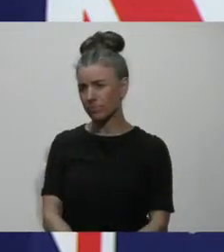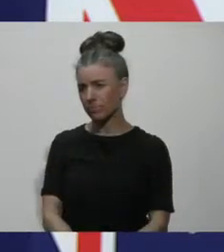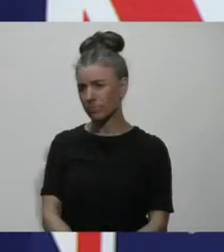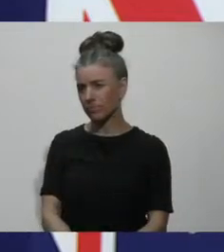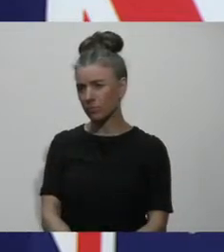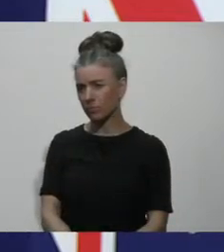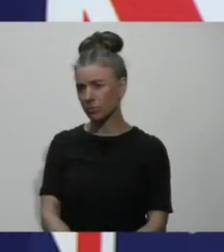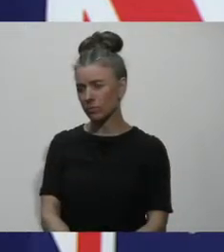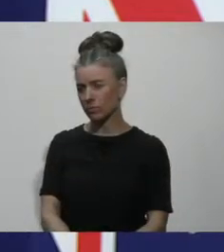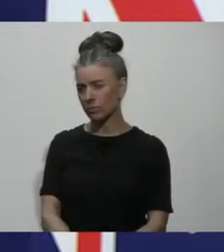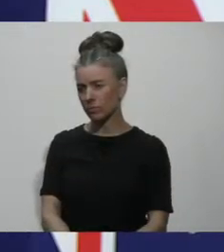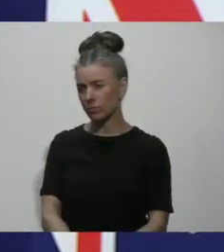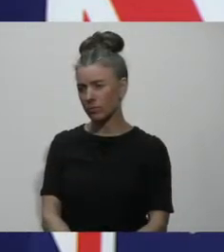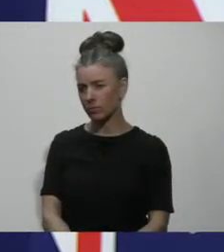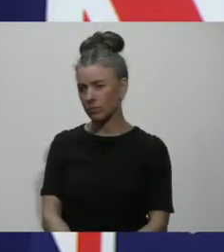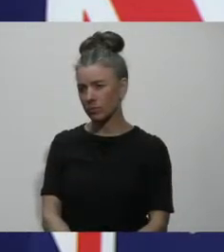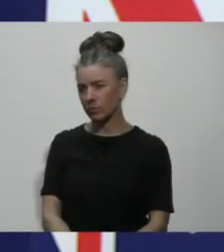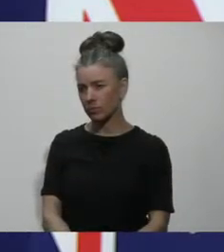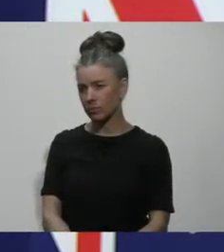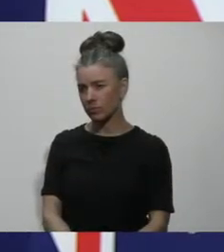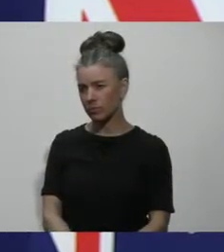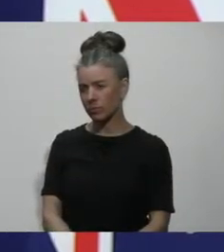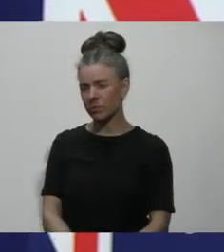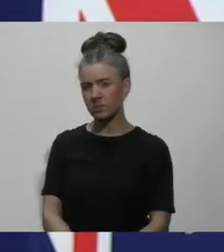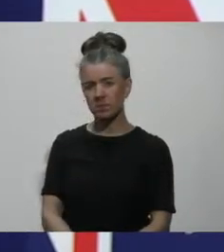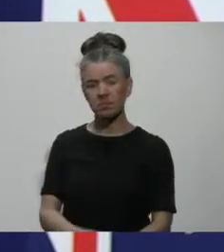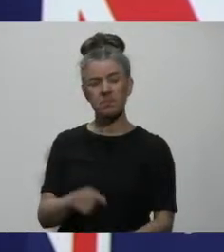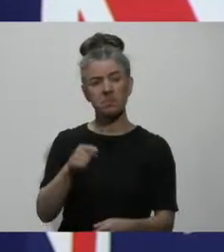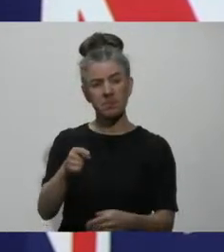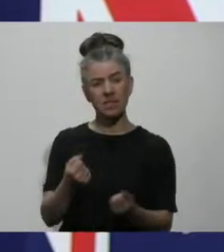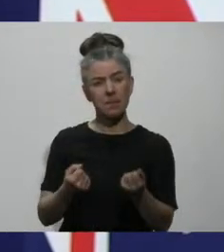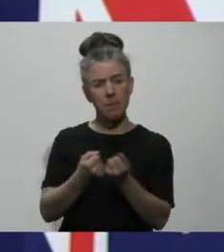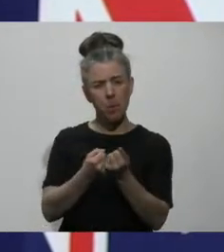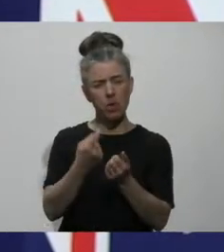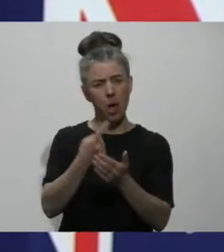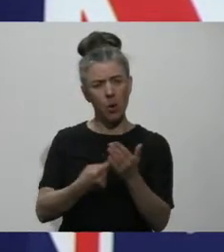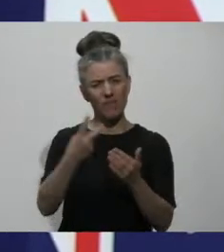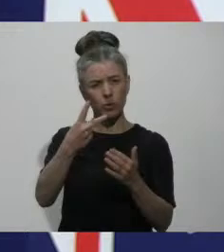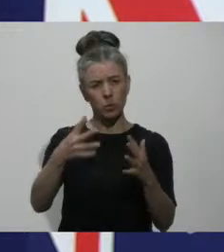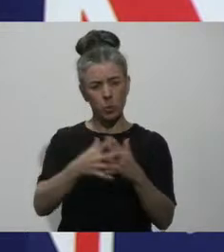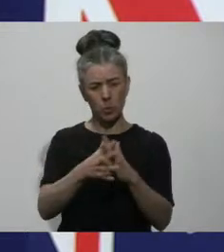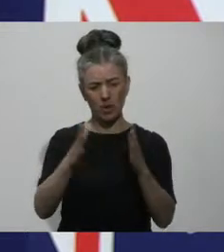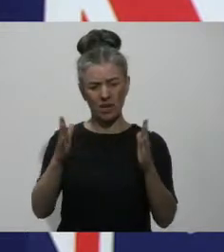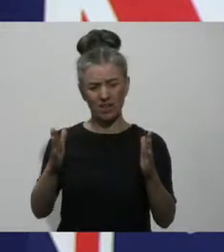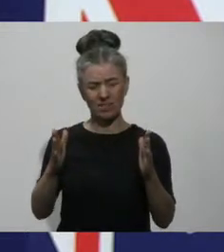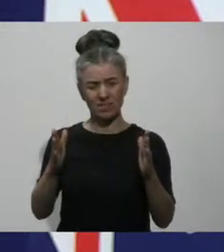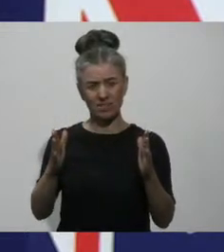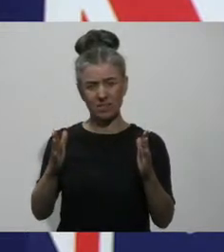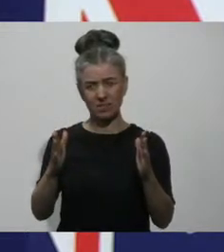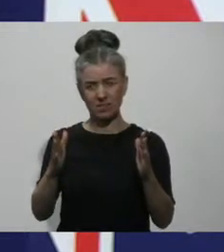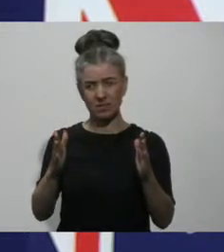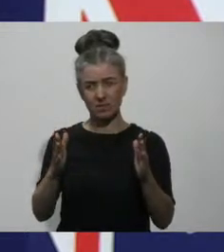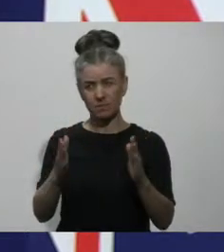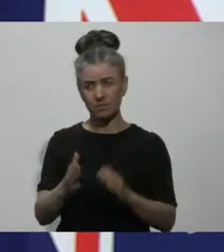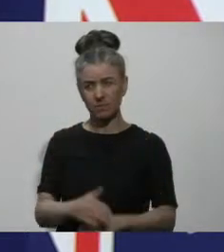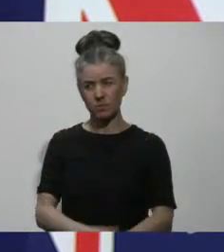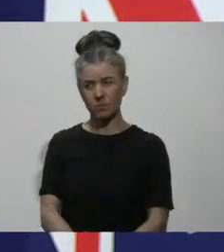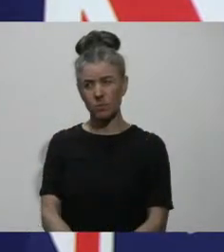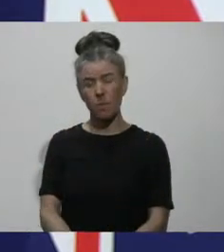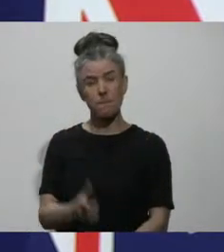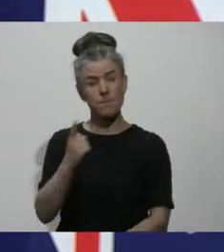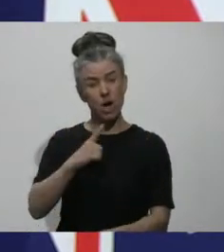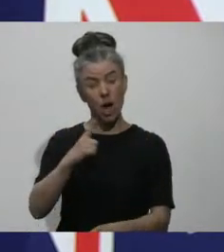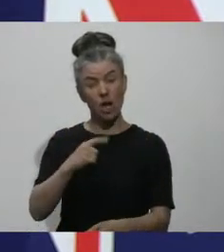The decision to only have it open for the 2 weeks, is that based on how quickly our economy bounced